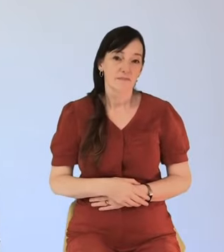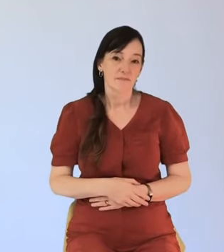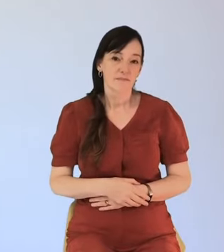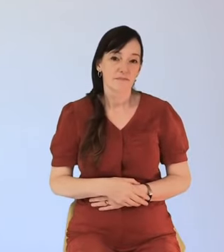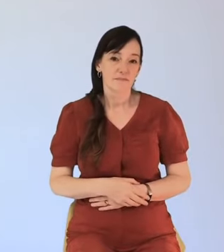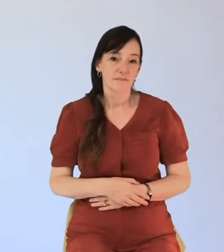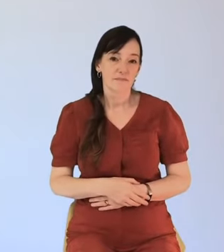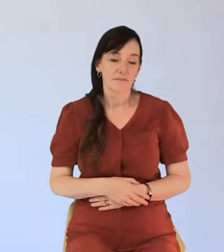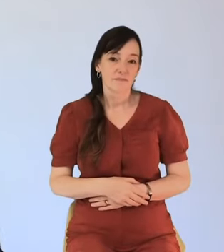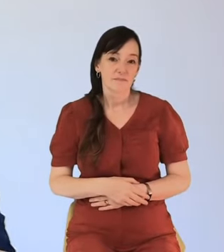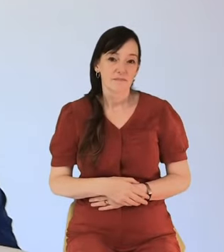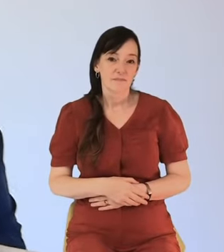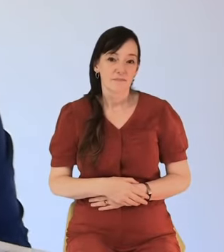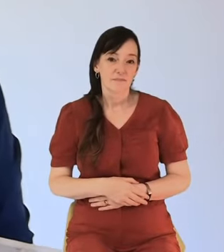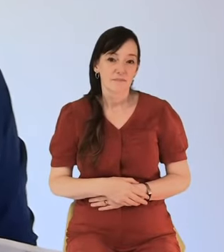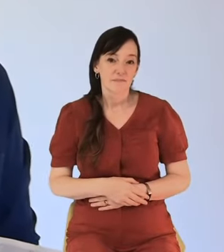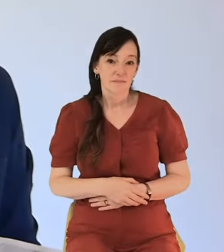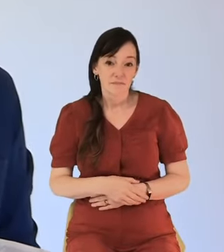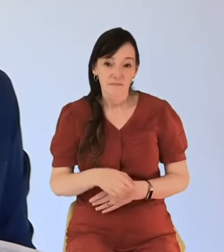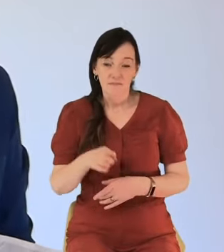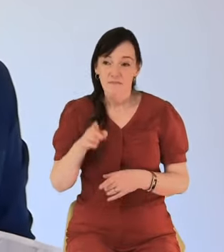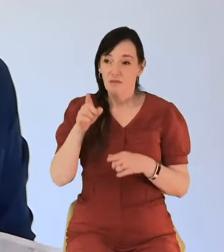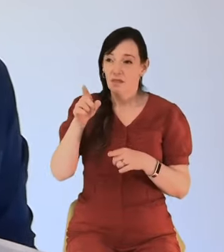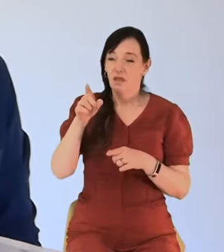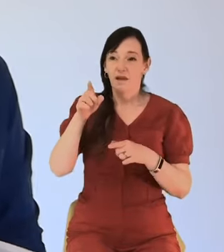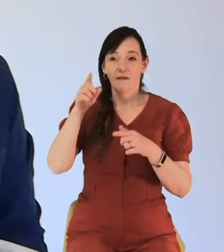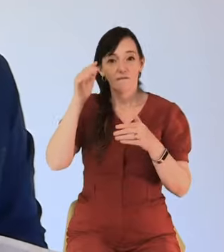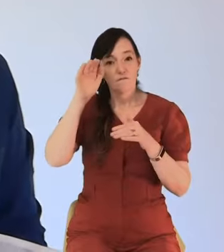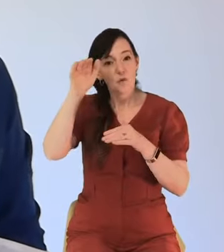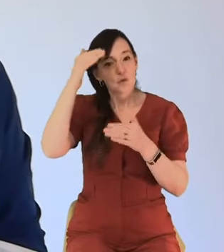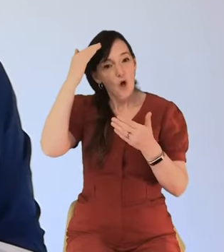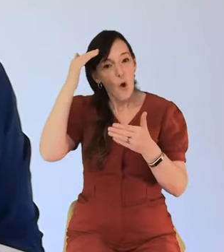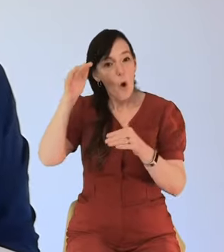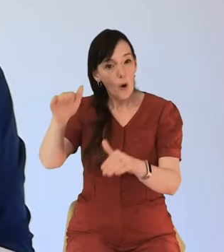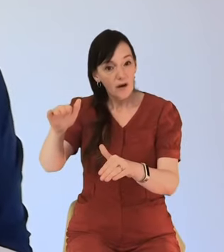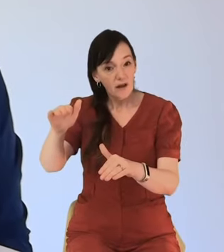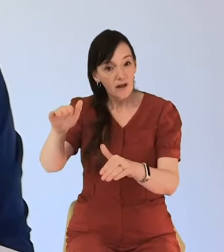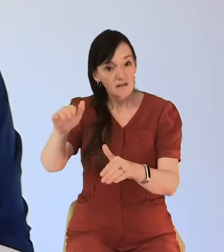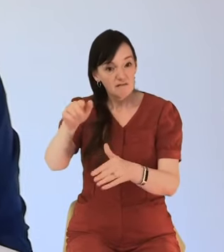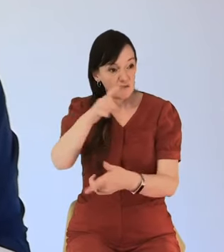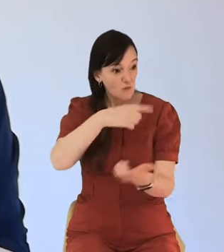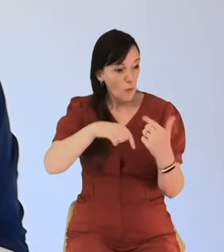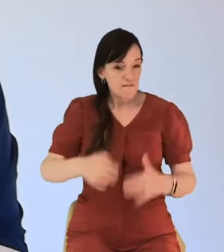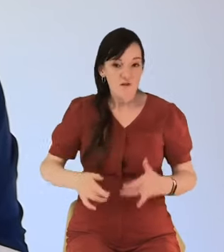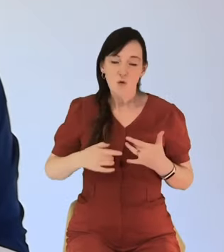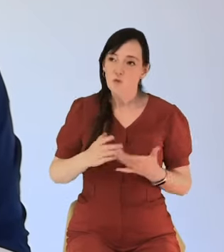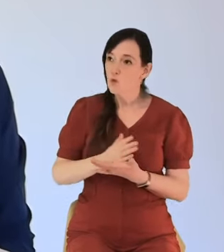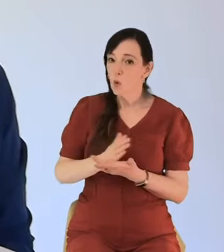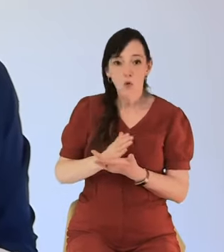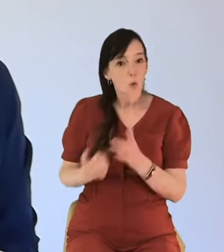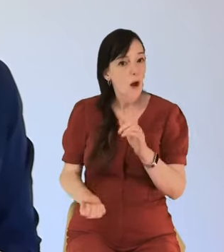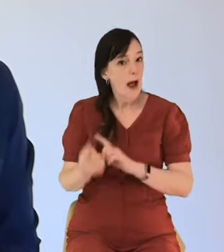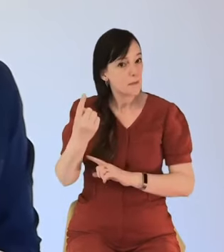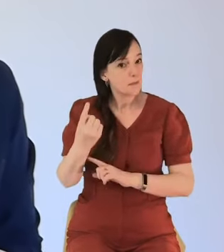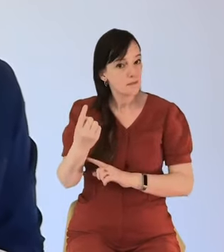If we're not sure if the holiday is coming in the future, it's hard to keep going when today